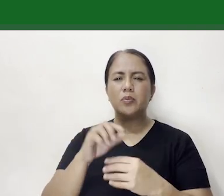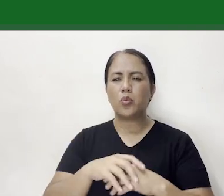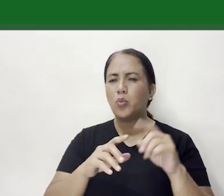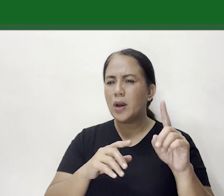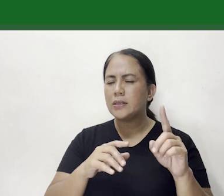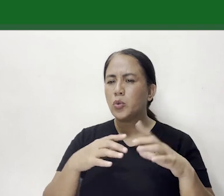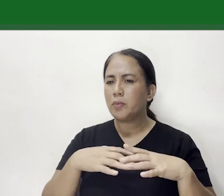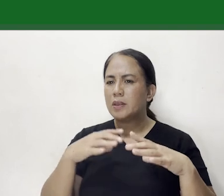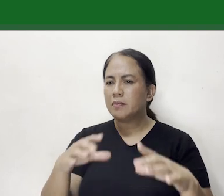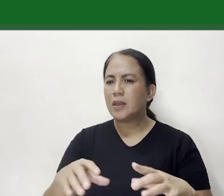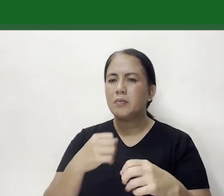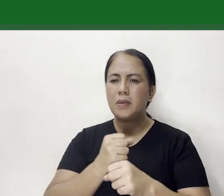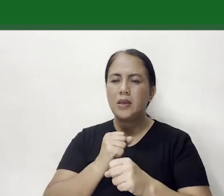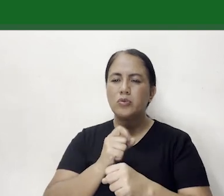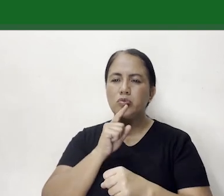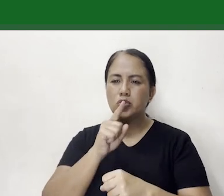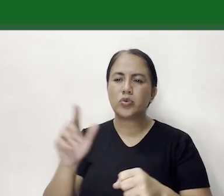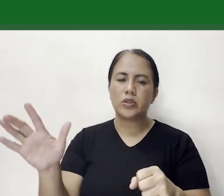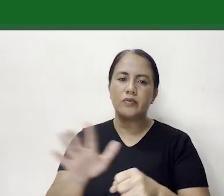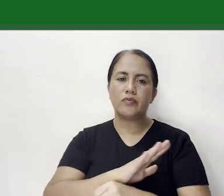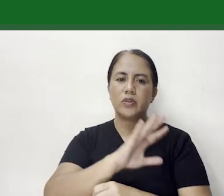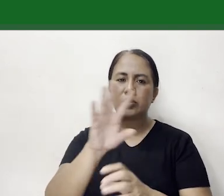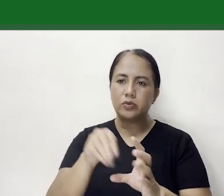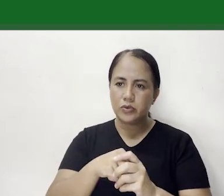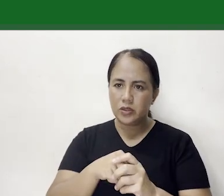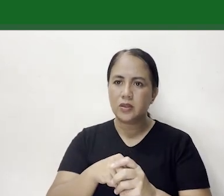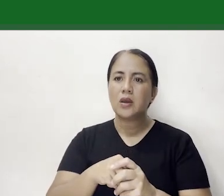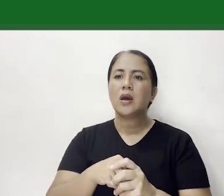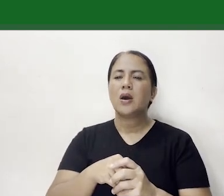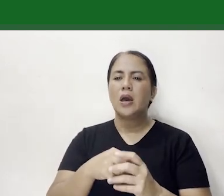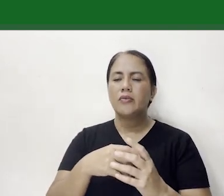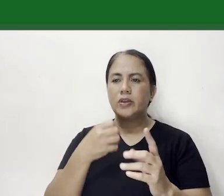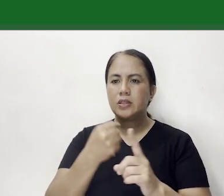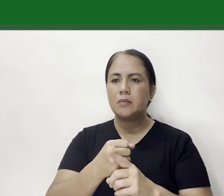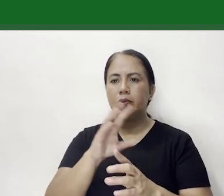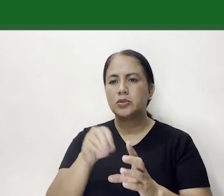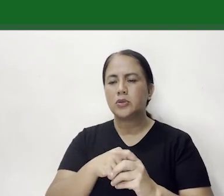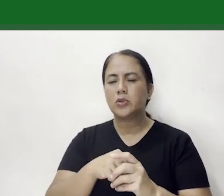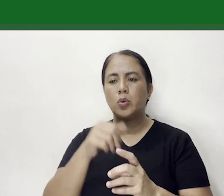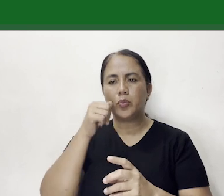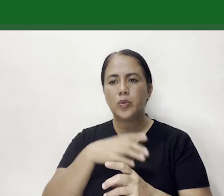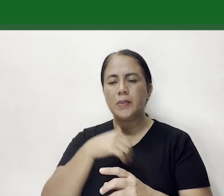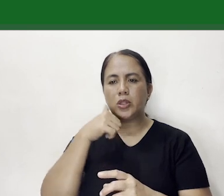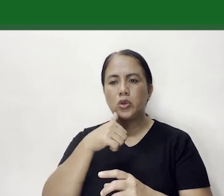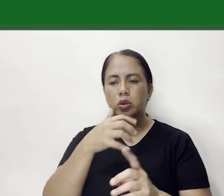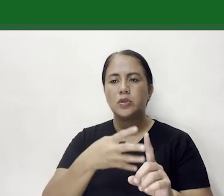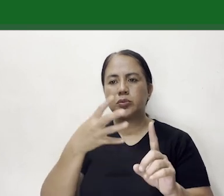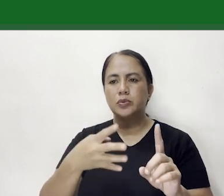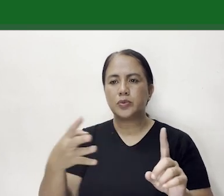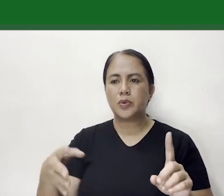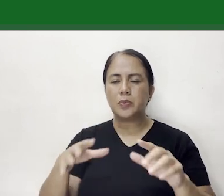give at least 1 commitment that you will make to ensure full inclusion and effective participation